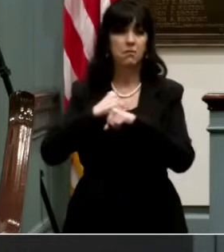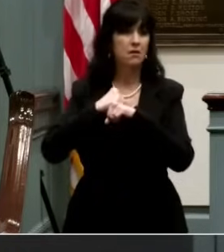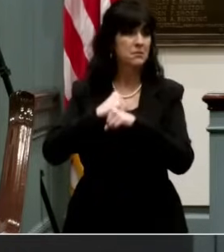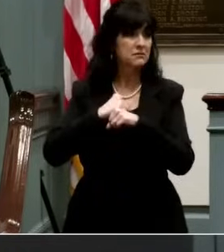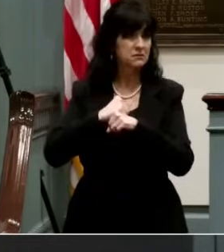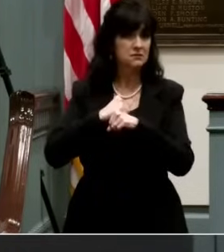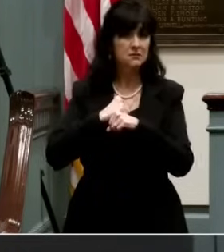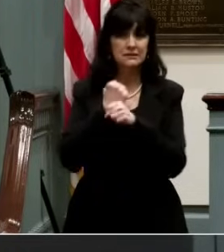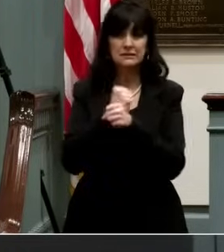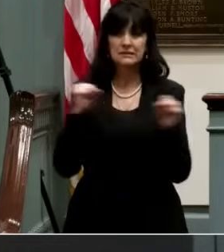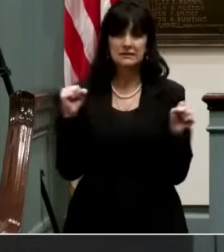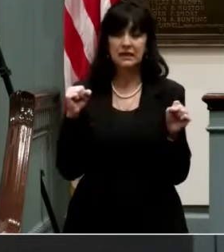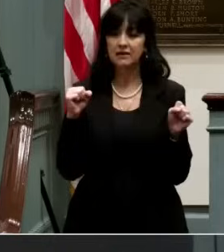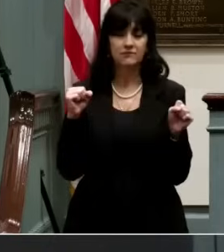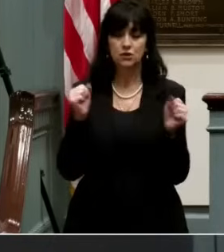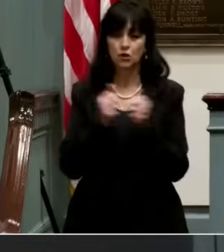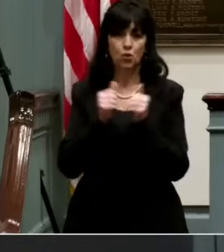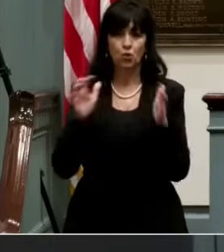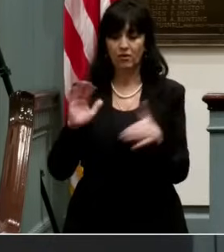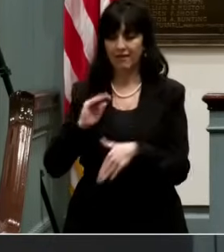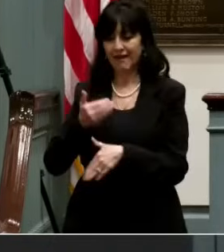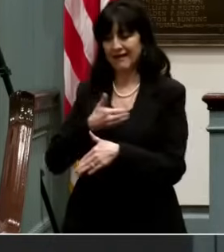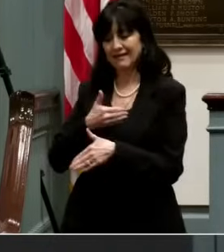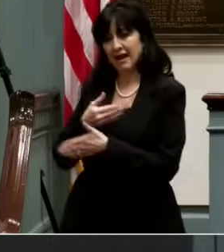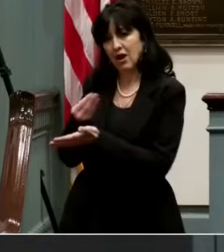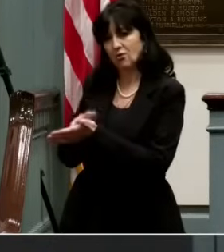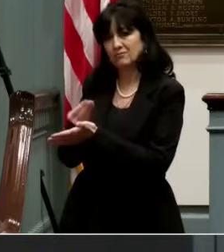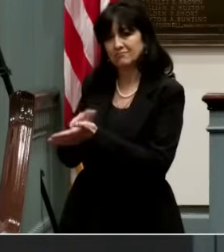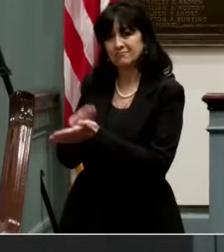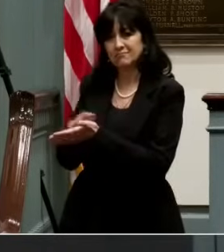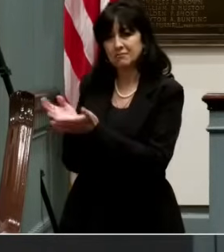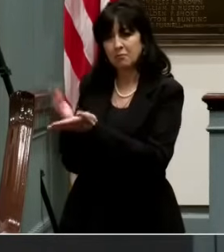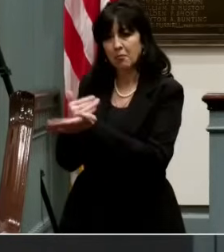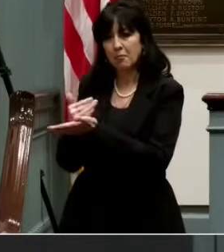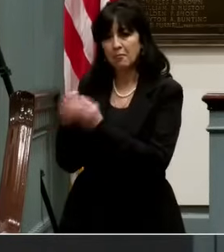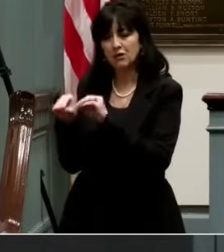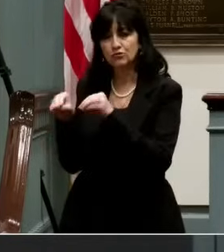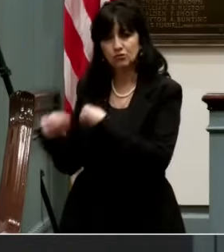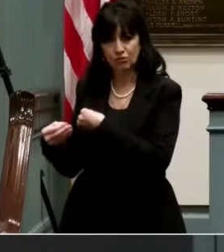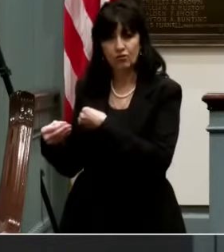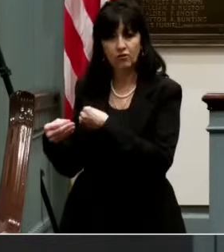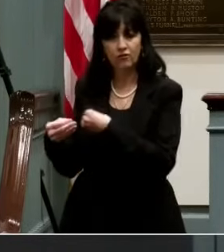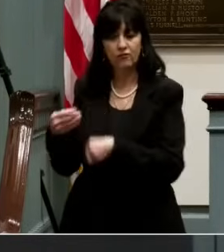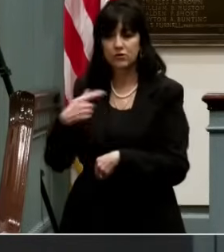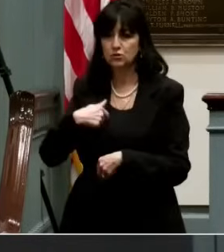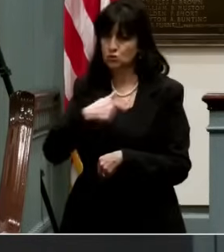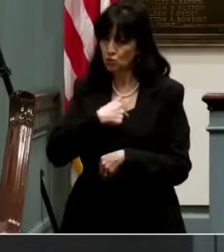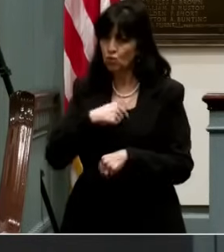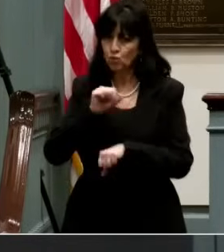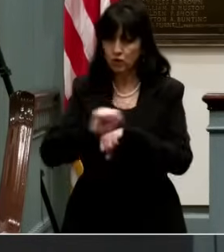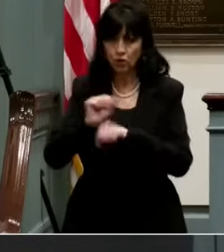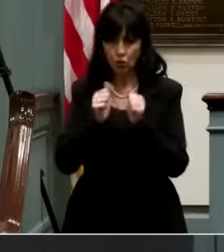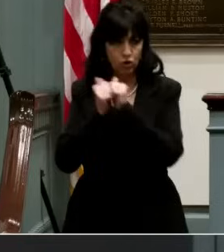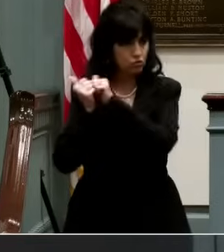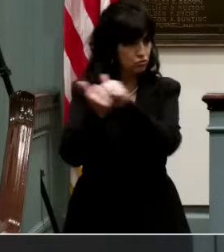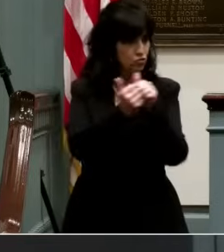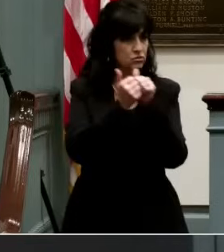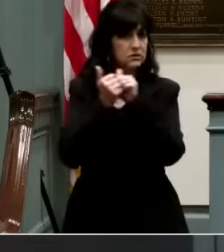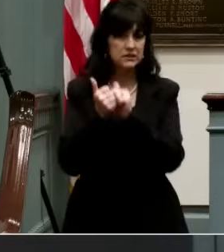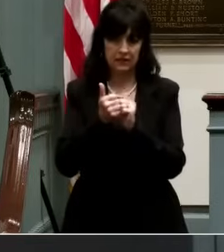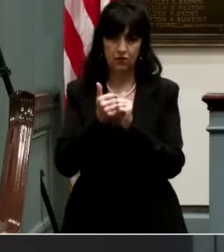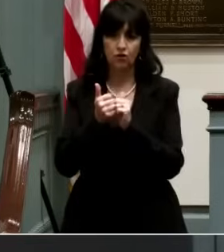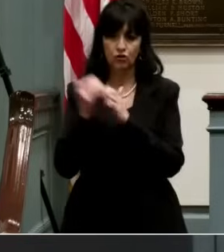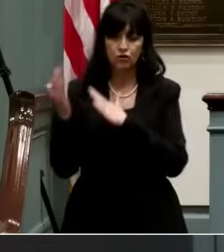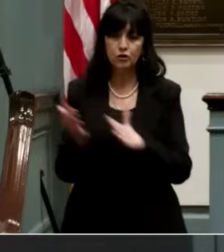our fiscal house in order. Over the past 6 years, we've charted a responsible course together, working with all of you